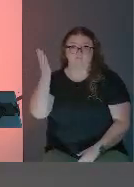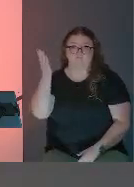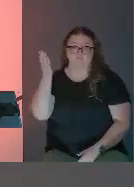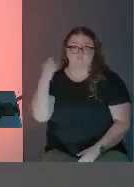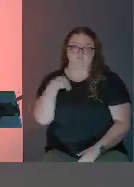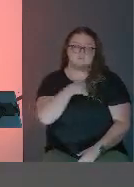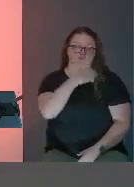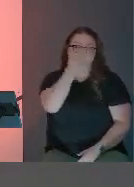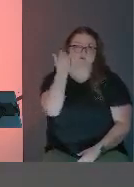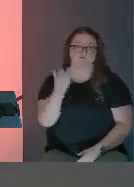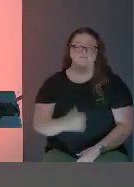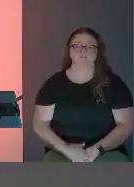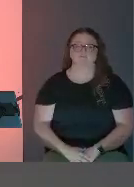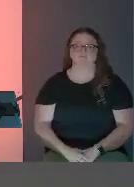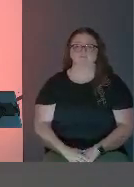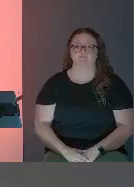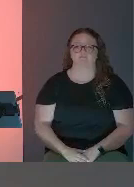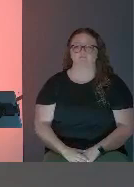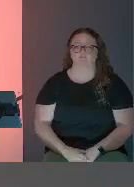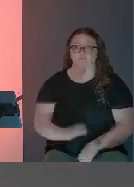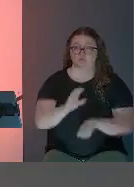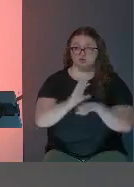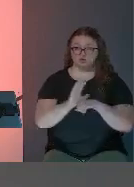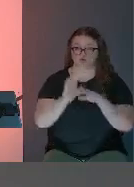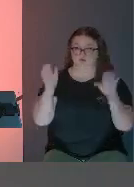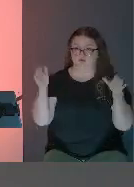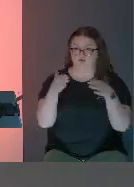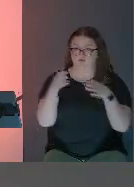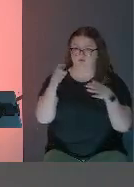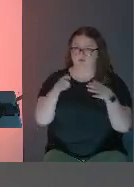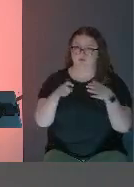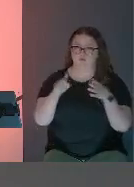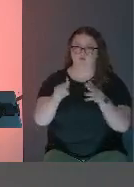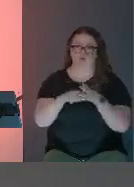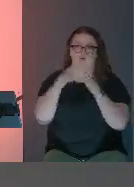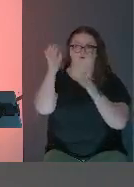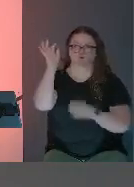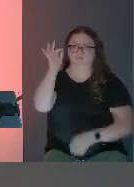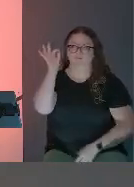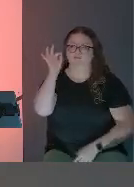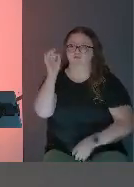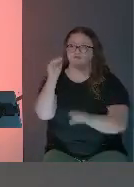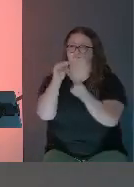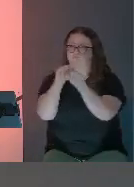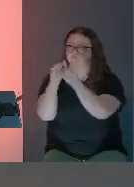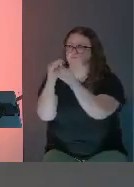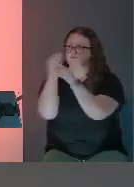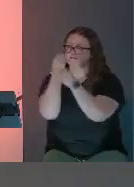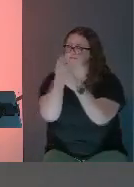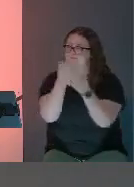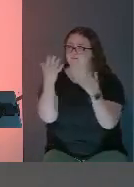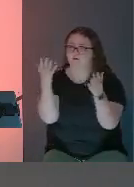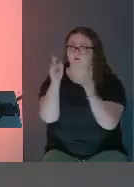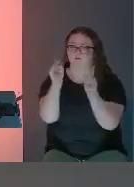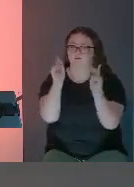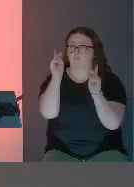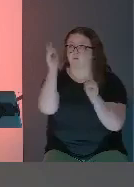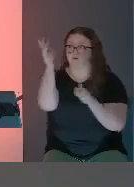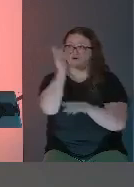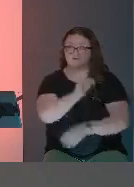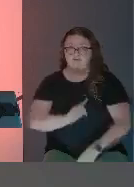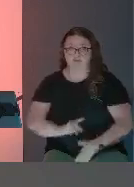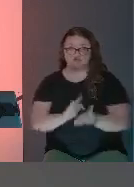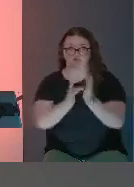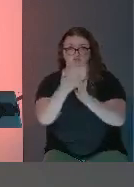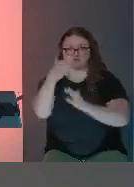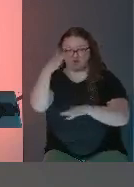church corporately, we need to get back and start preaching and reminding people that King Jesus is on the throne.